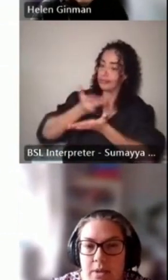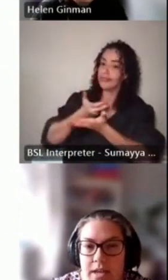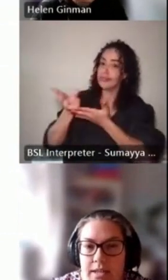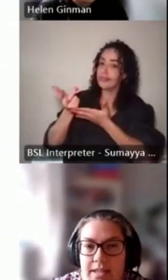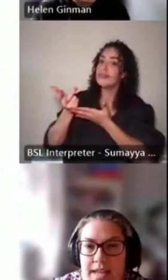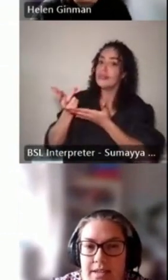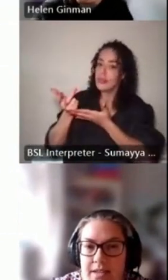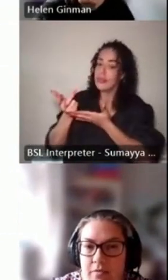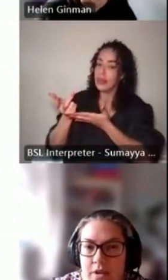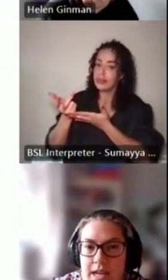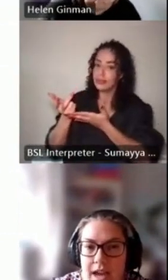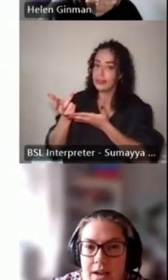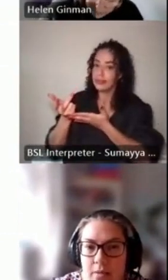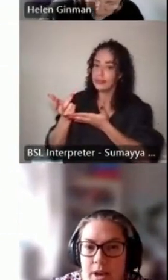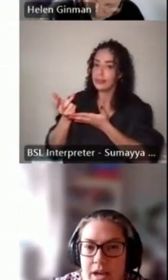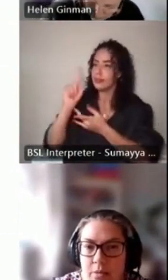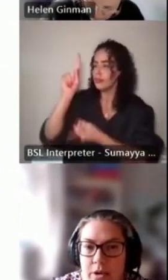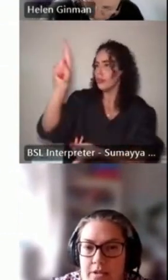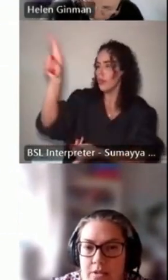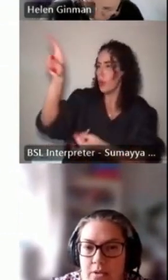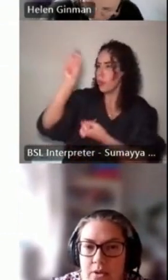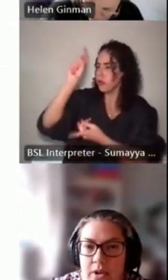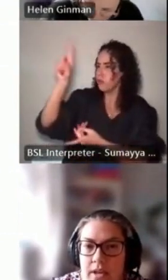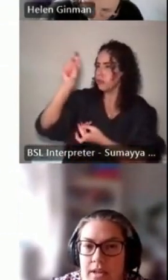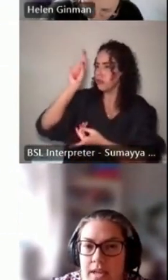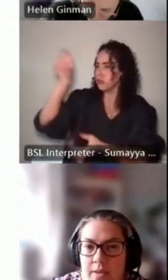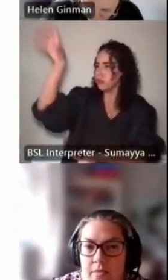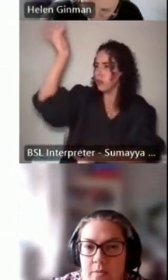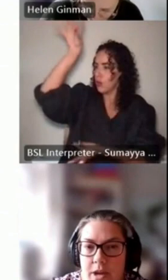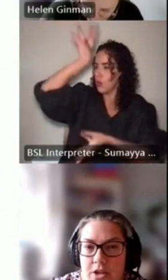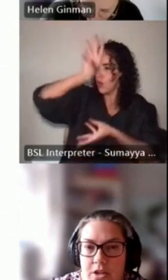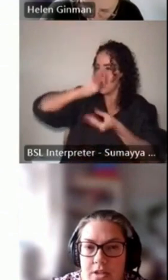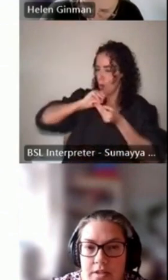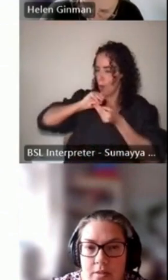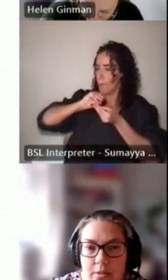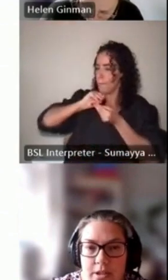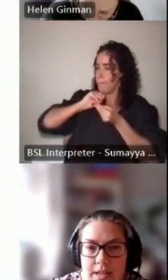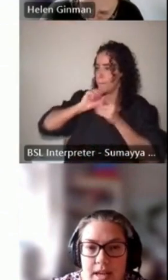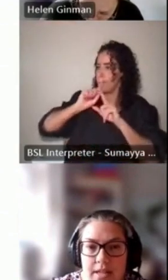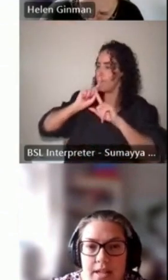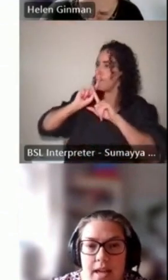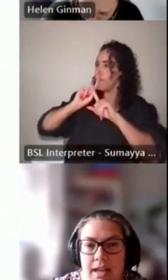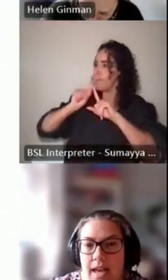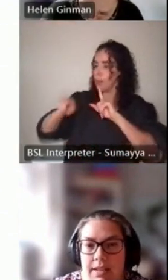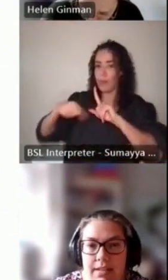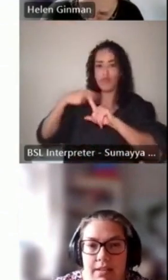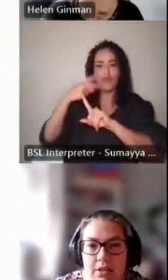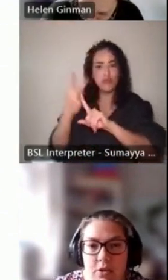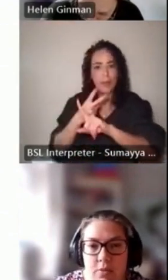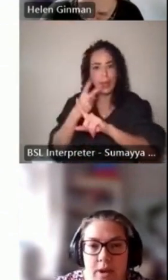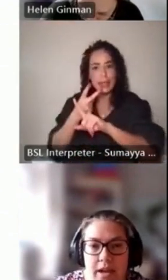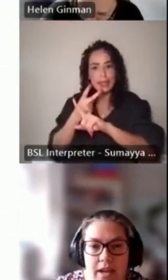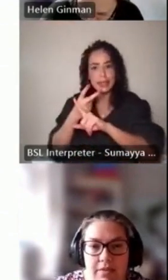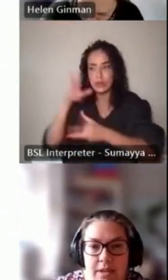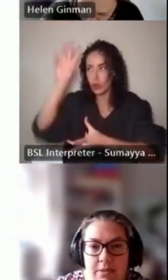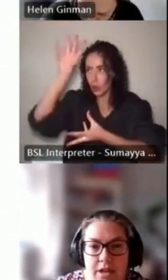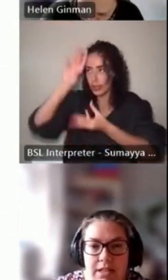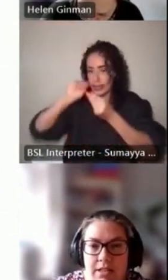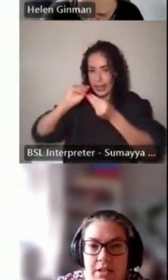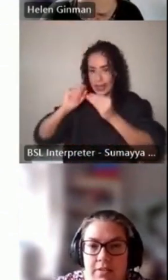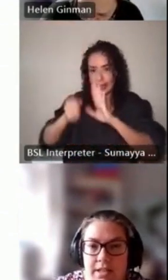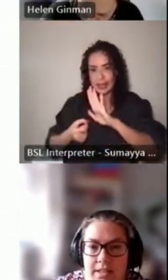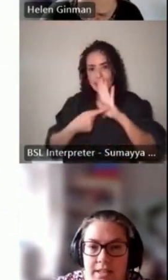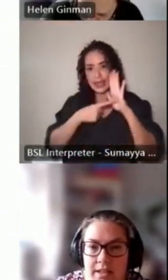So this is where we condense and recap the main points or key information that someone said. Again, this is a good way